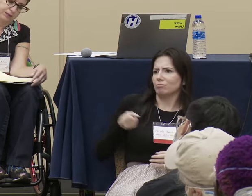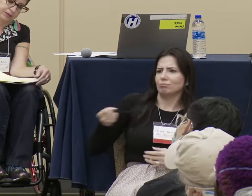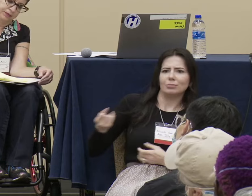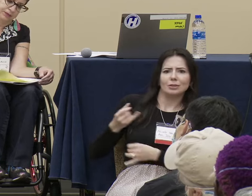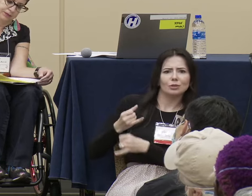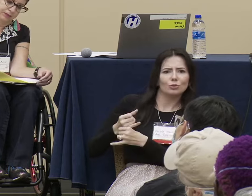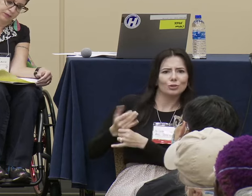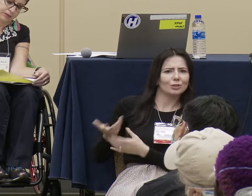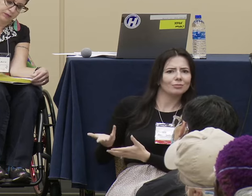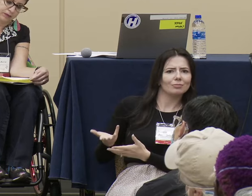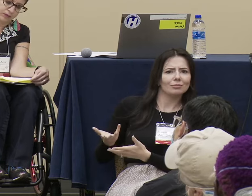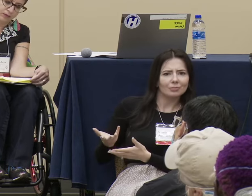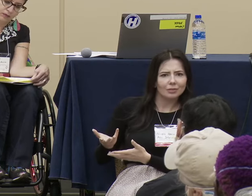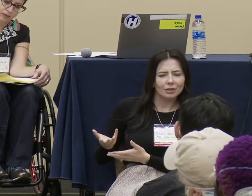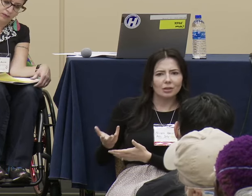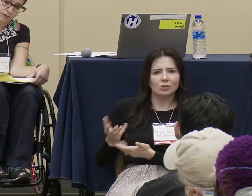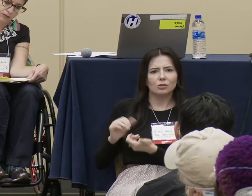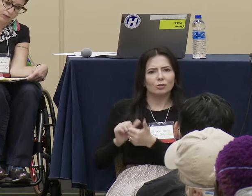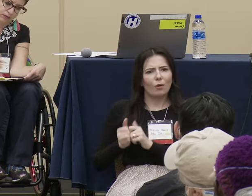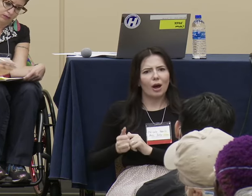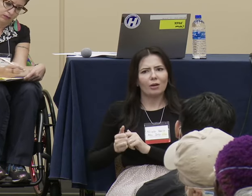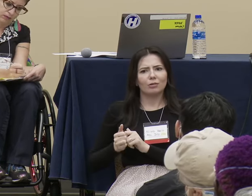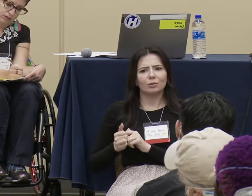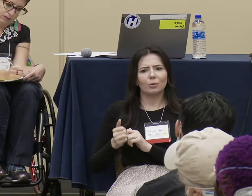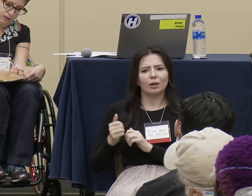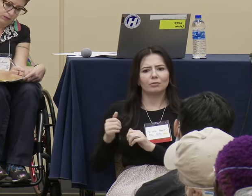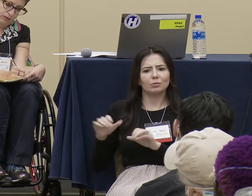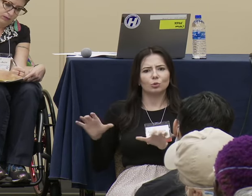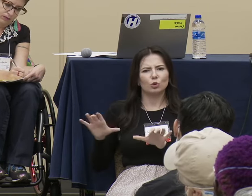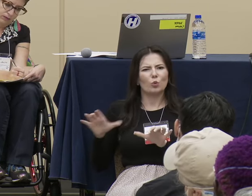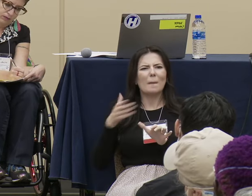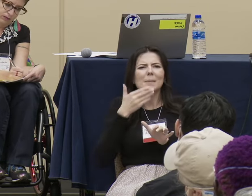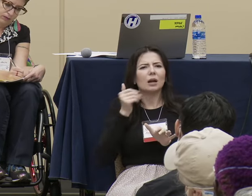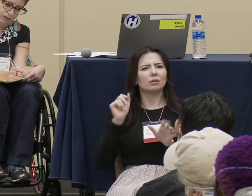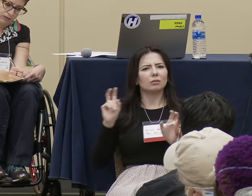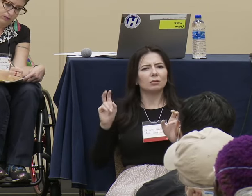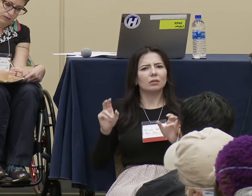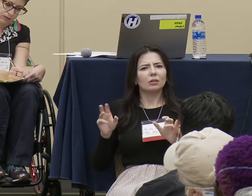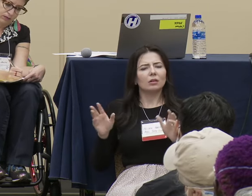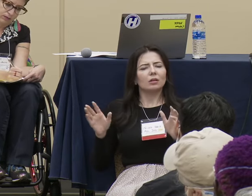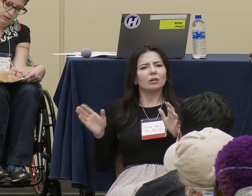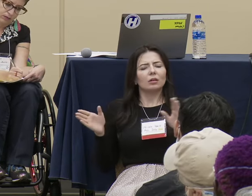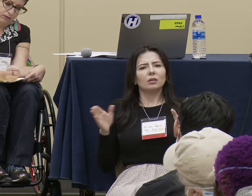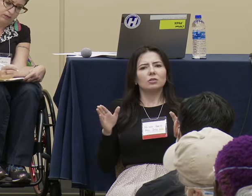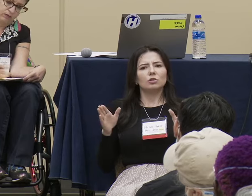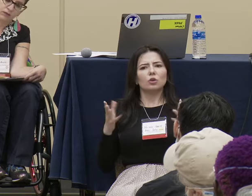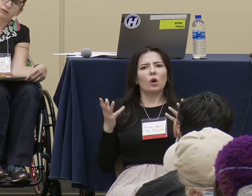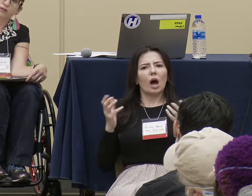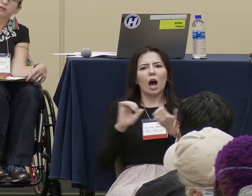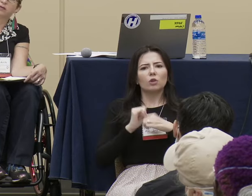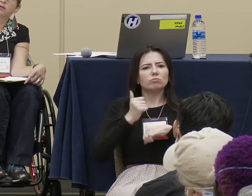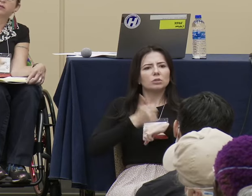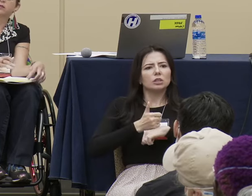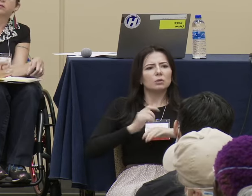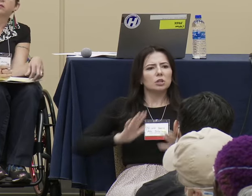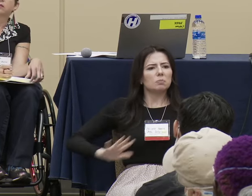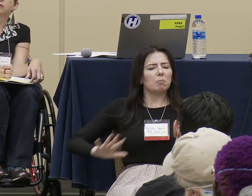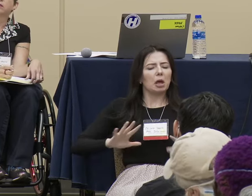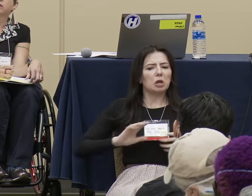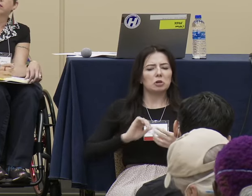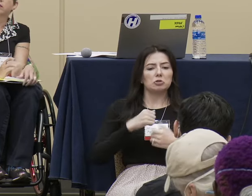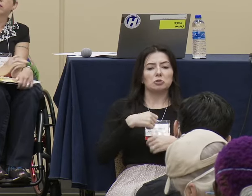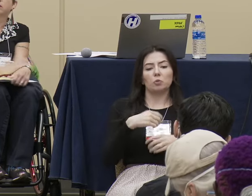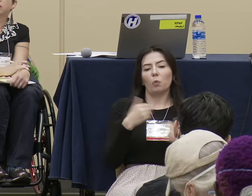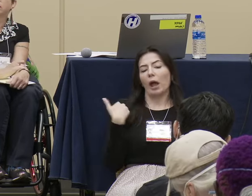actually create a space where we have enough people, we have enough resources,